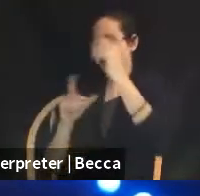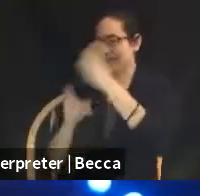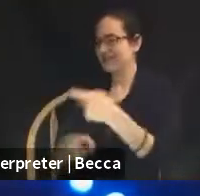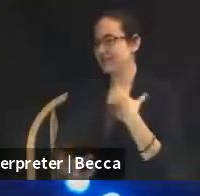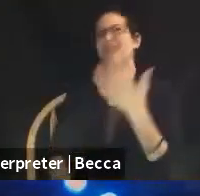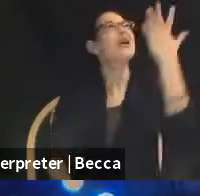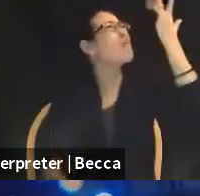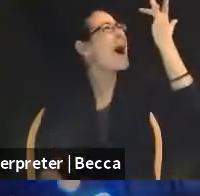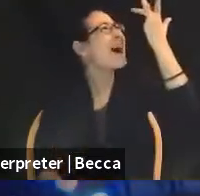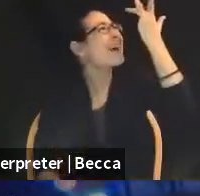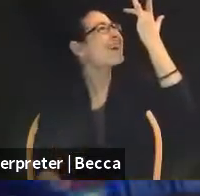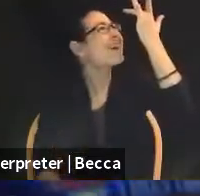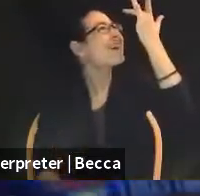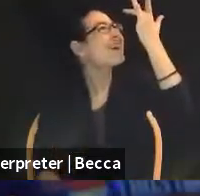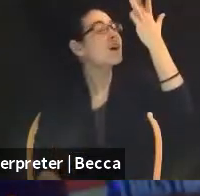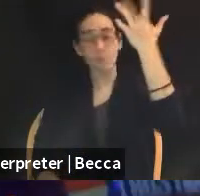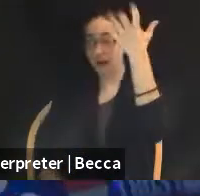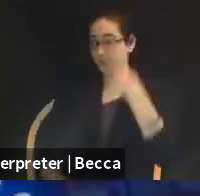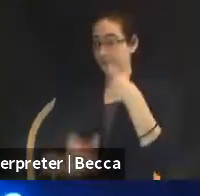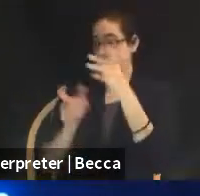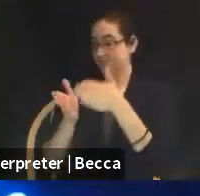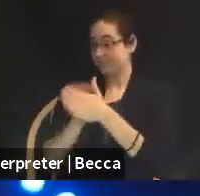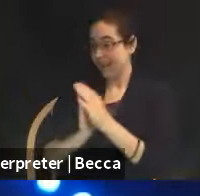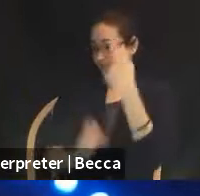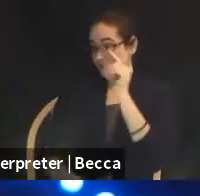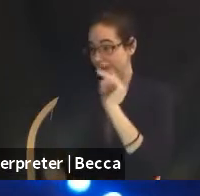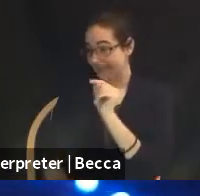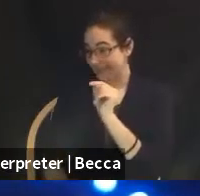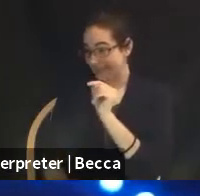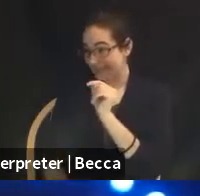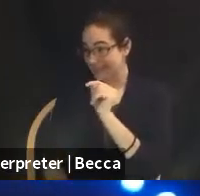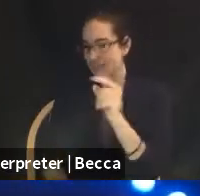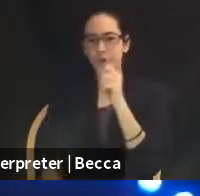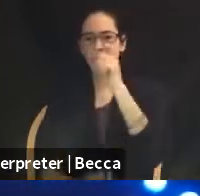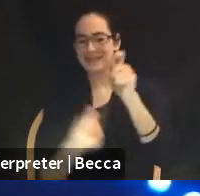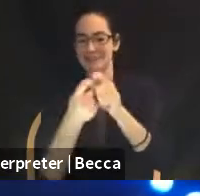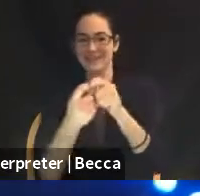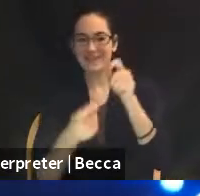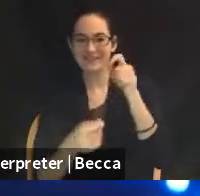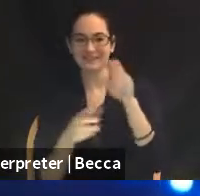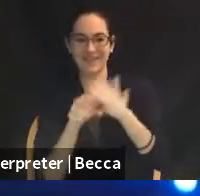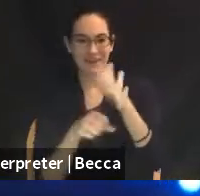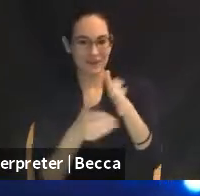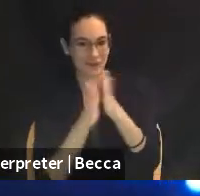but I wanted it that way. No, you asked for it. You weren't specific enough in your prayer.